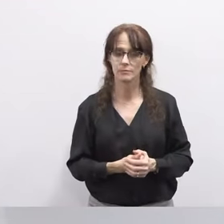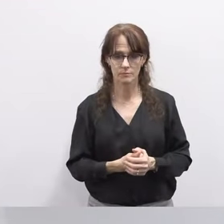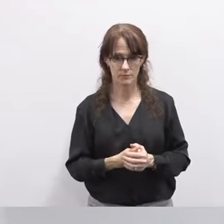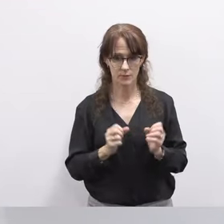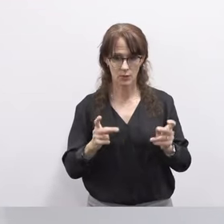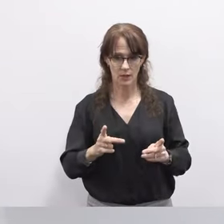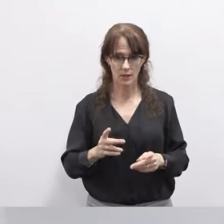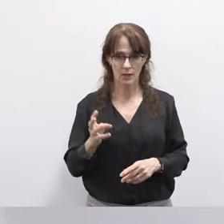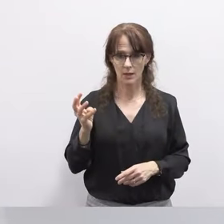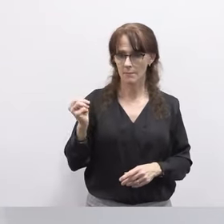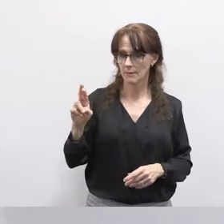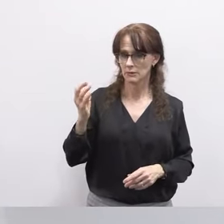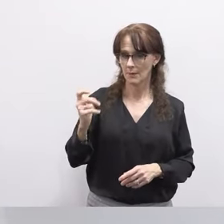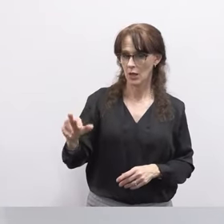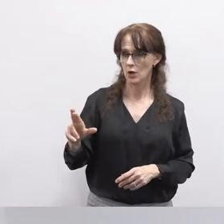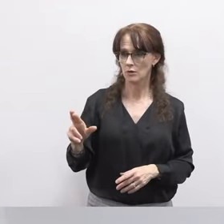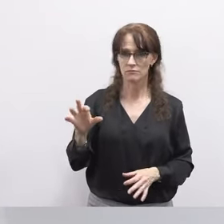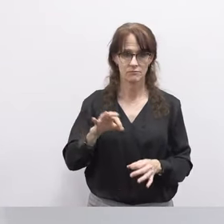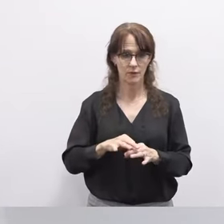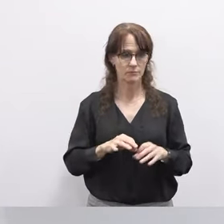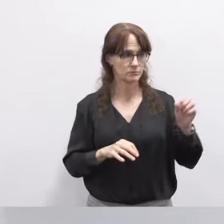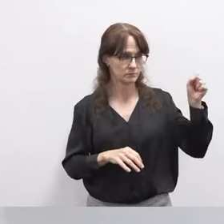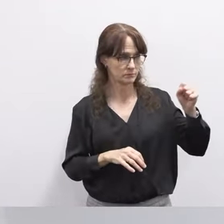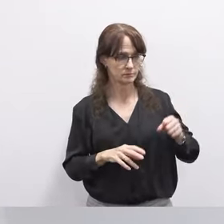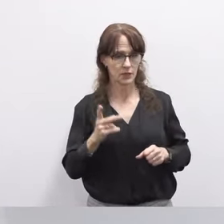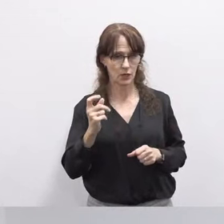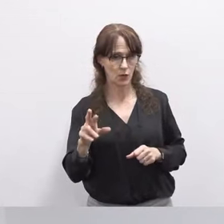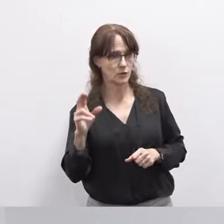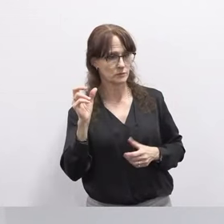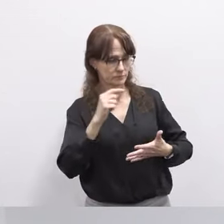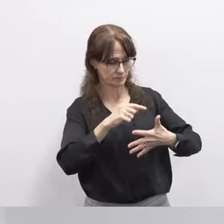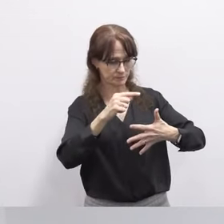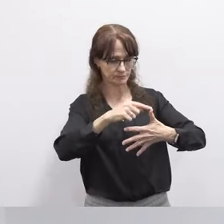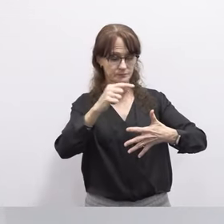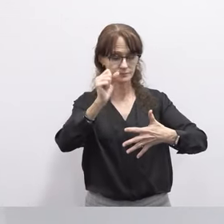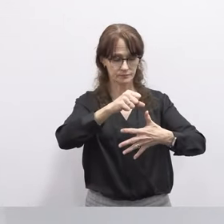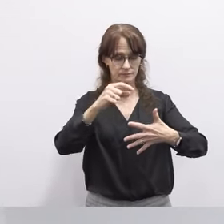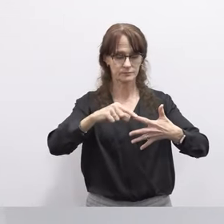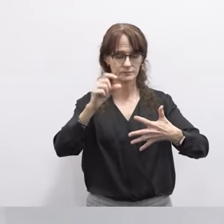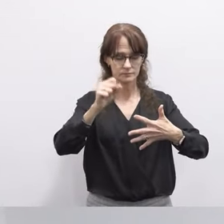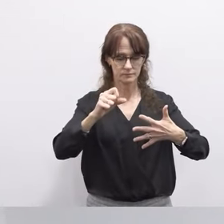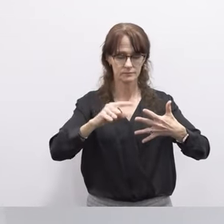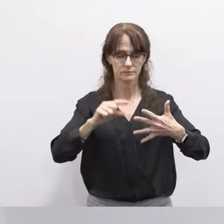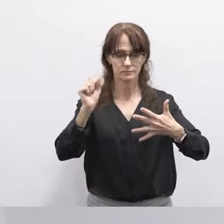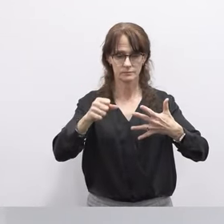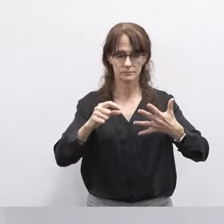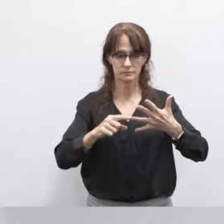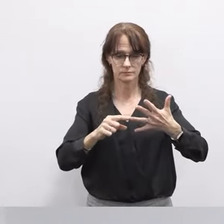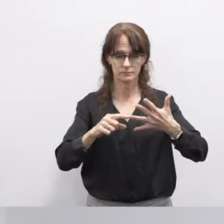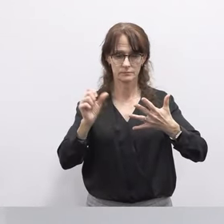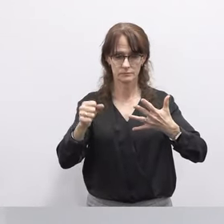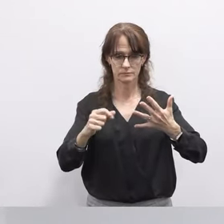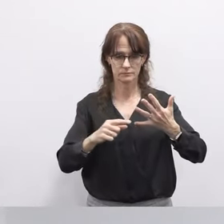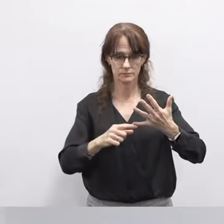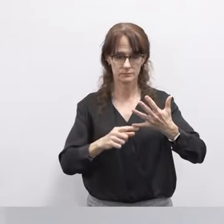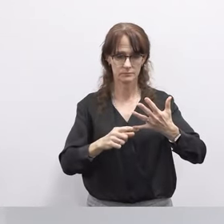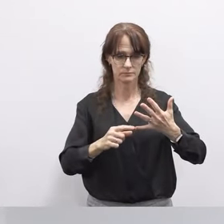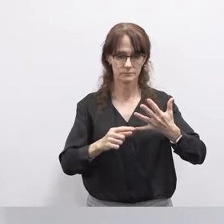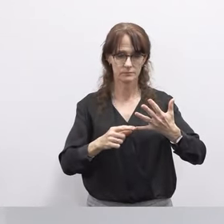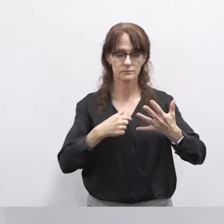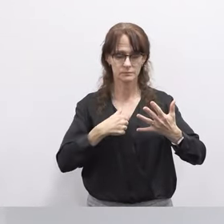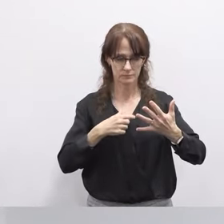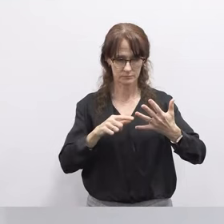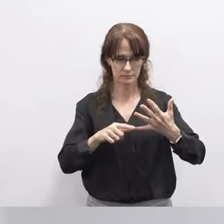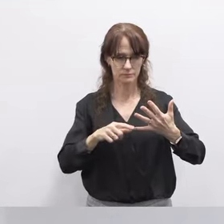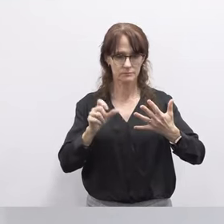Okay, Mr. Miller, how do you vote? Aye. Ms. Kerr? Aye. Ms. Craighead? Aye. Mr. Otto? Aye. And I also